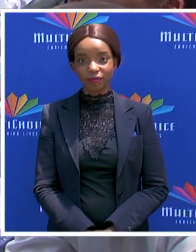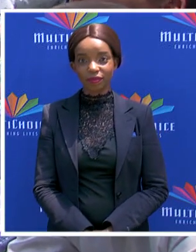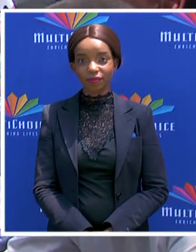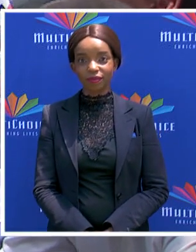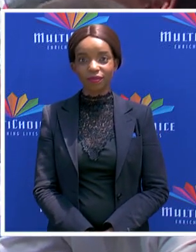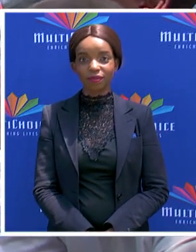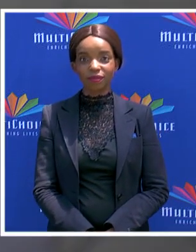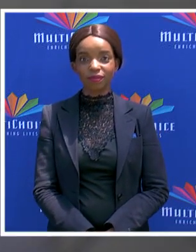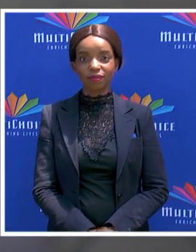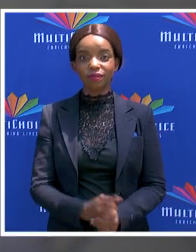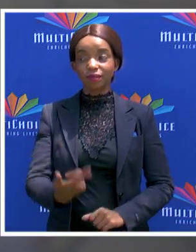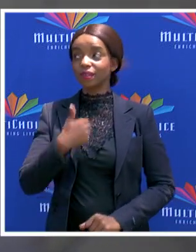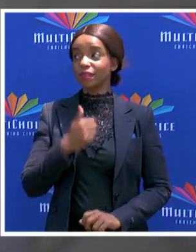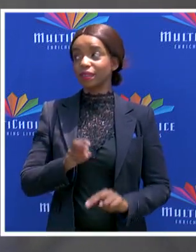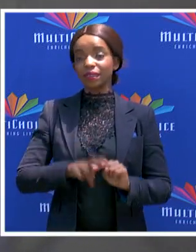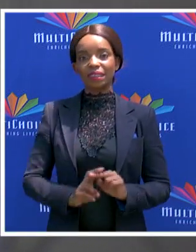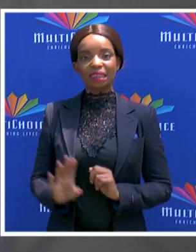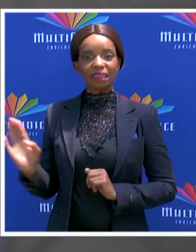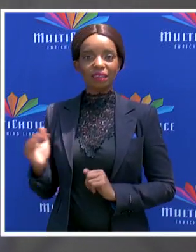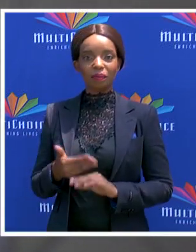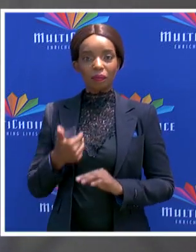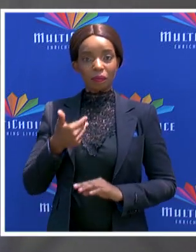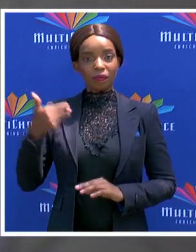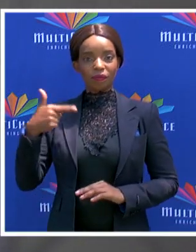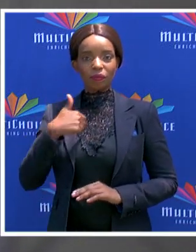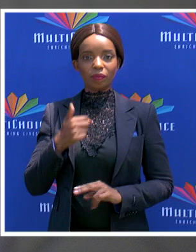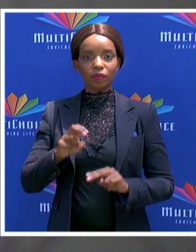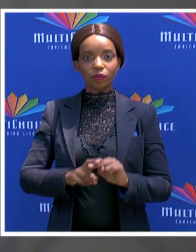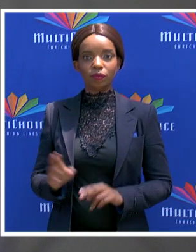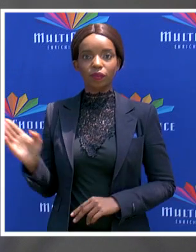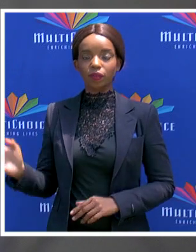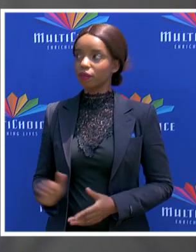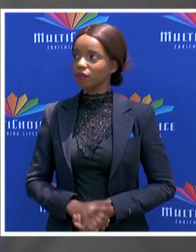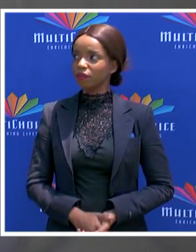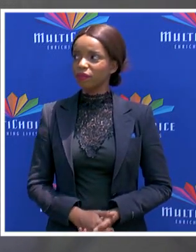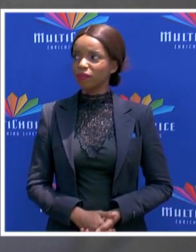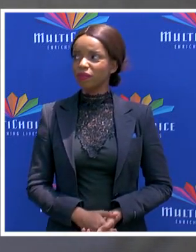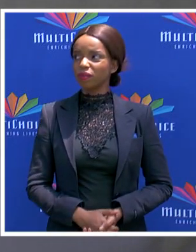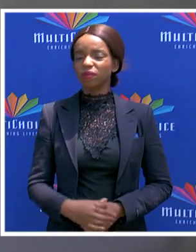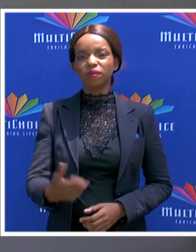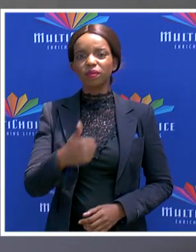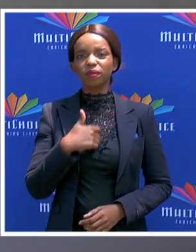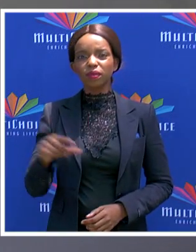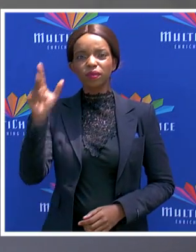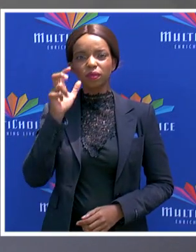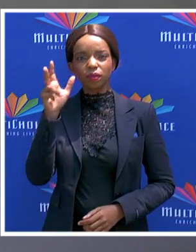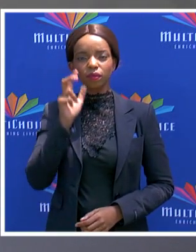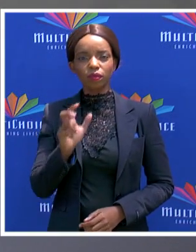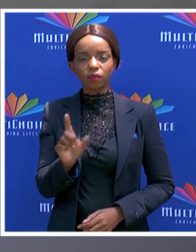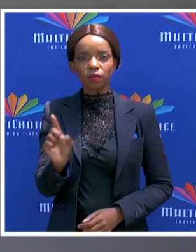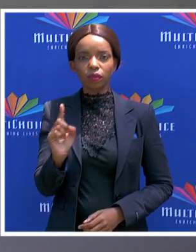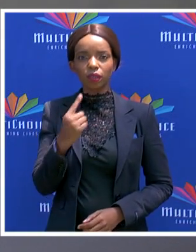I was sitting next to Quiz there and said, Quiz, can you remember the exact date? And he said something around 1984 with the